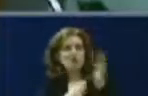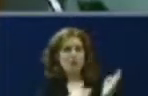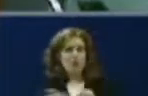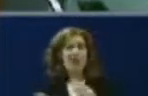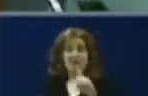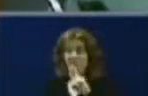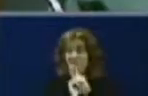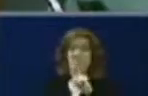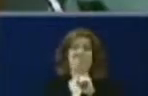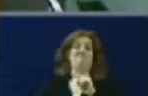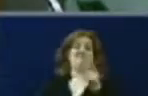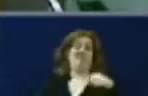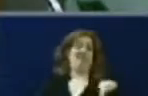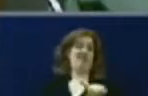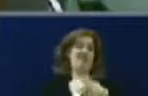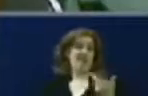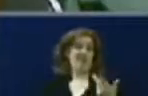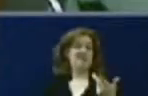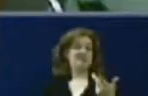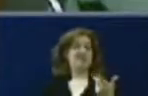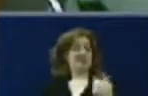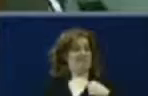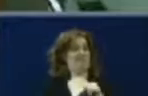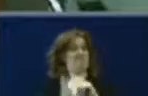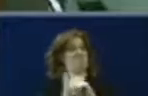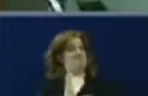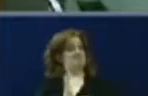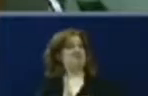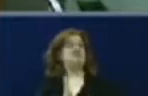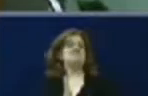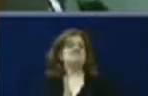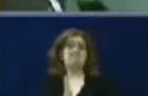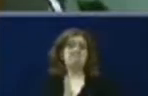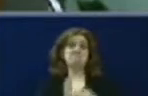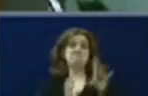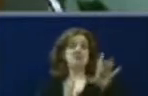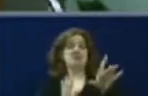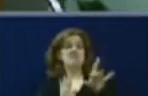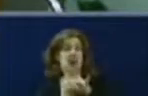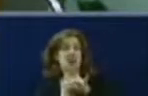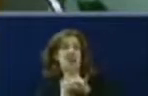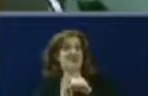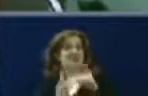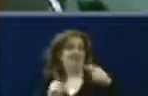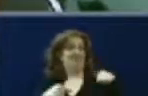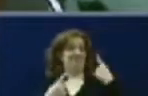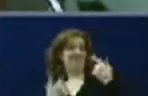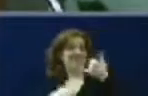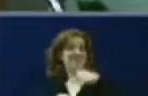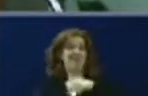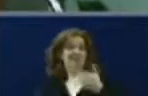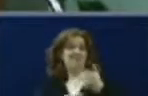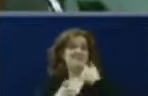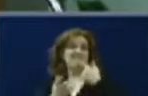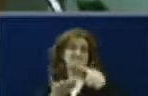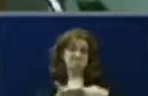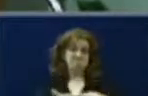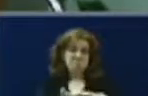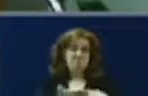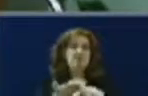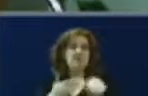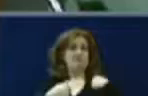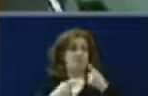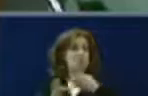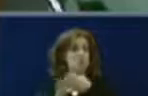they actually had some impressive selections this time in the discussion, career